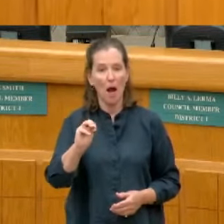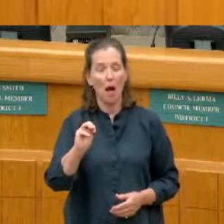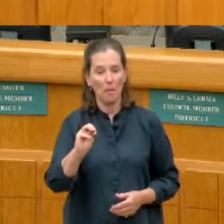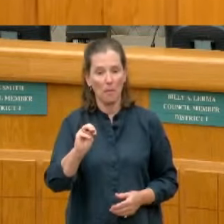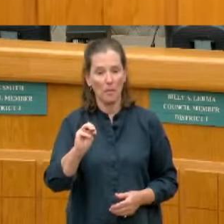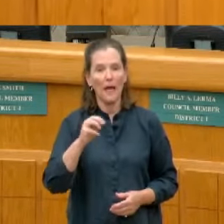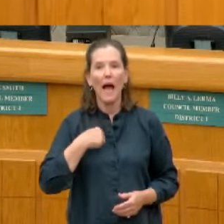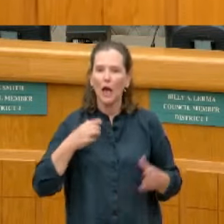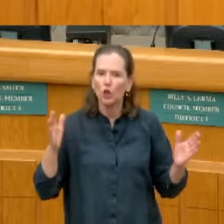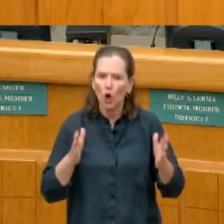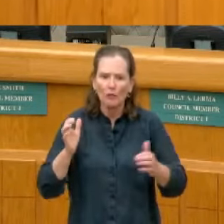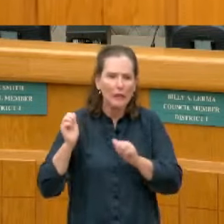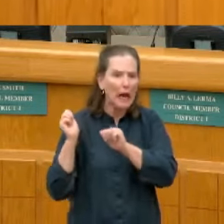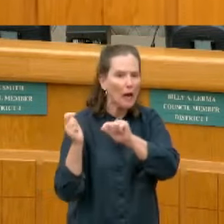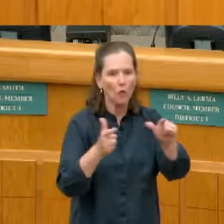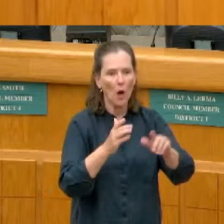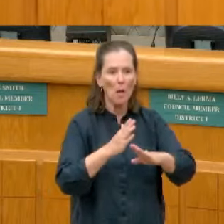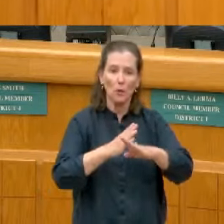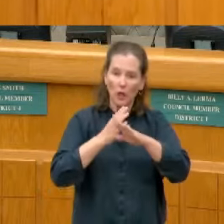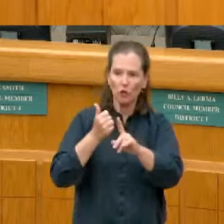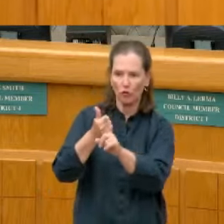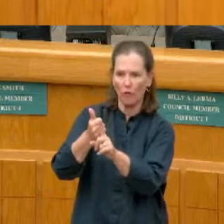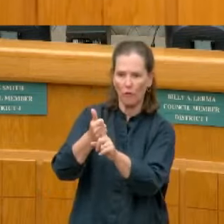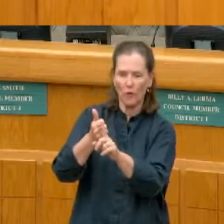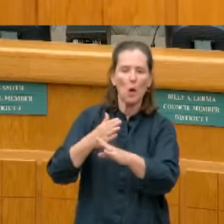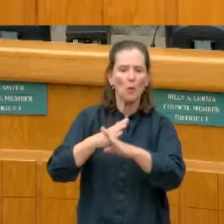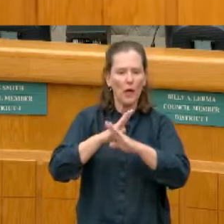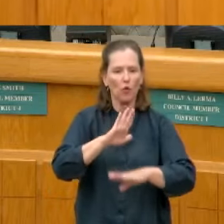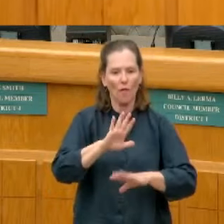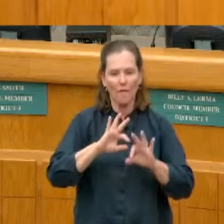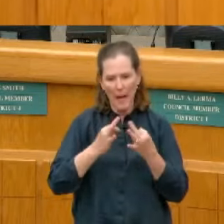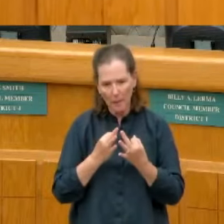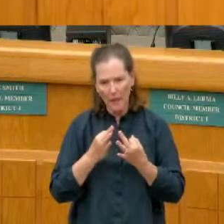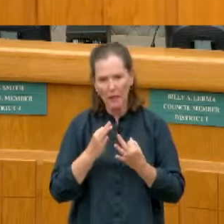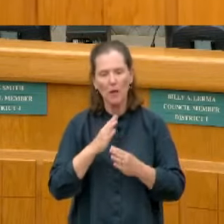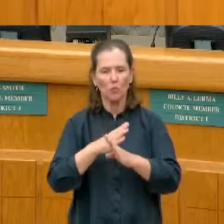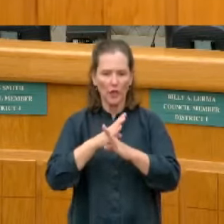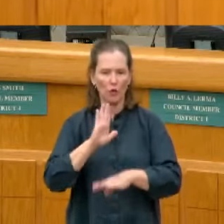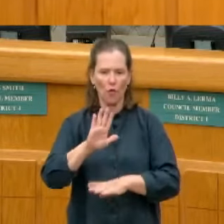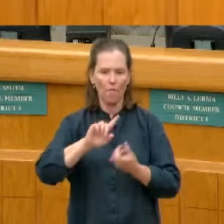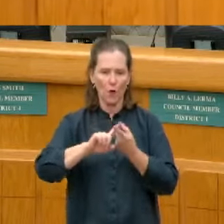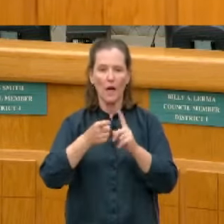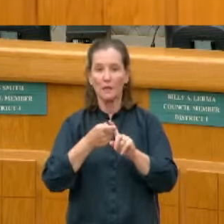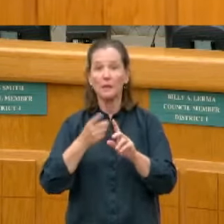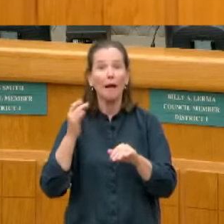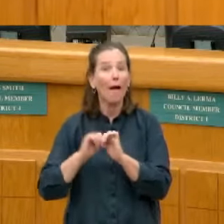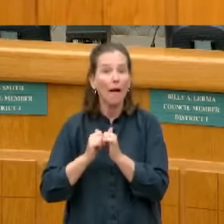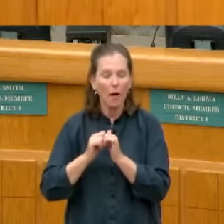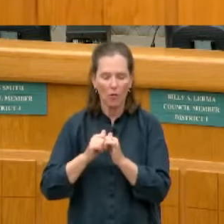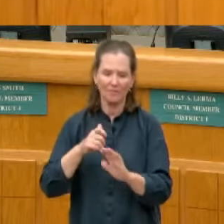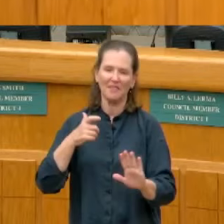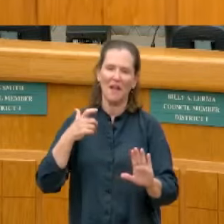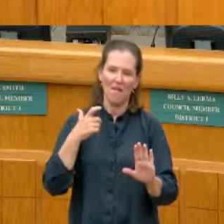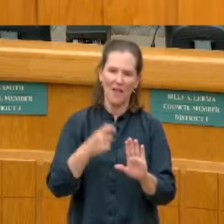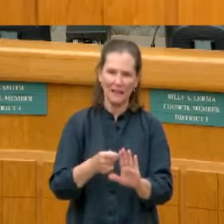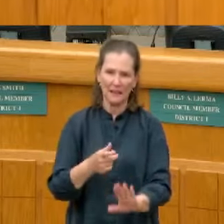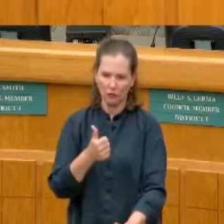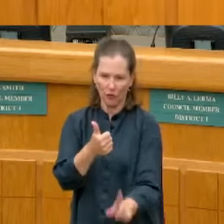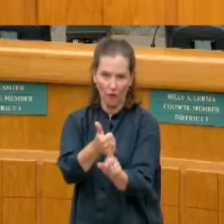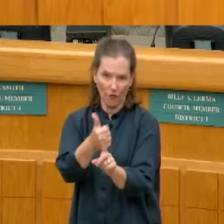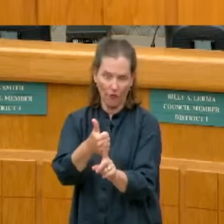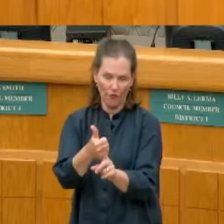yourself, your family, and friends by getting vaccinated. We can only achieve success in fighting the virus with your